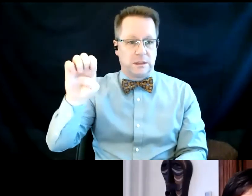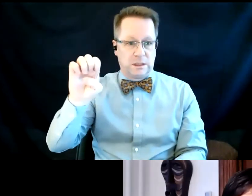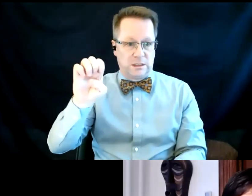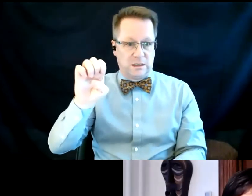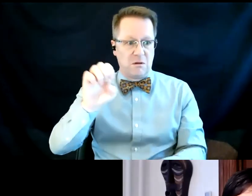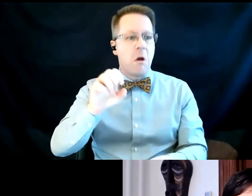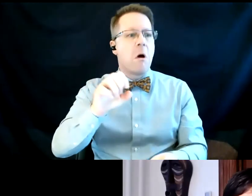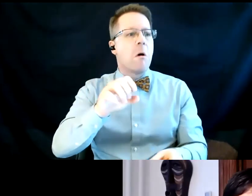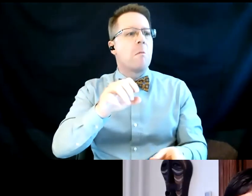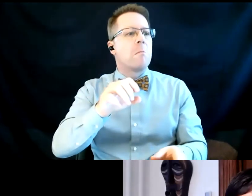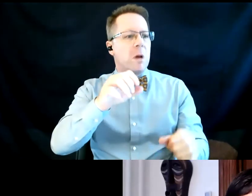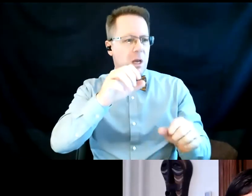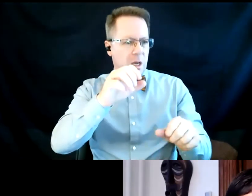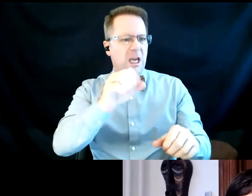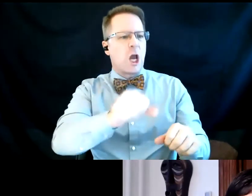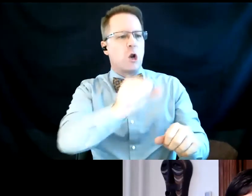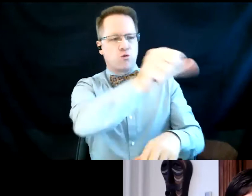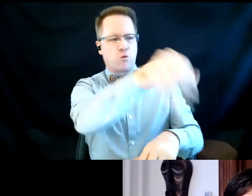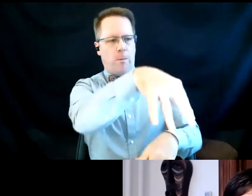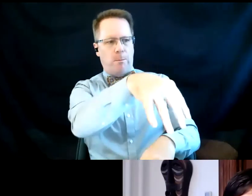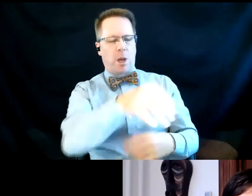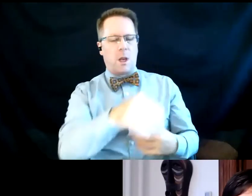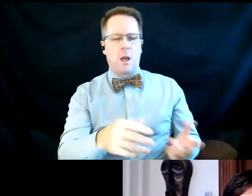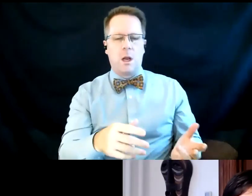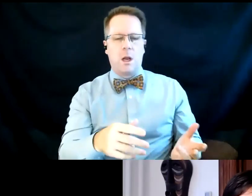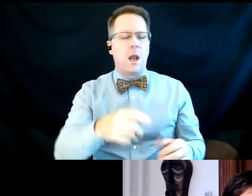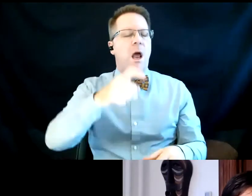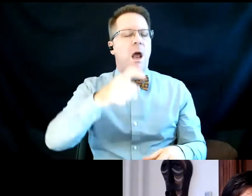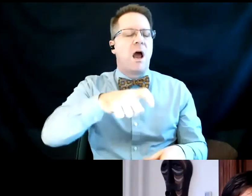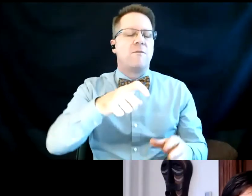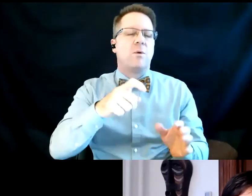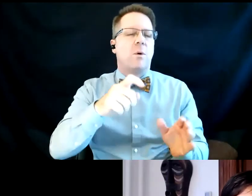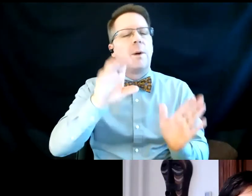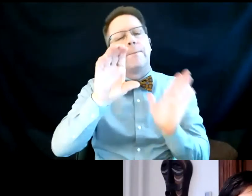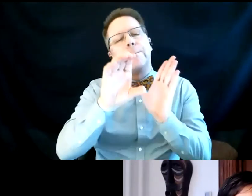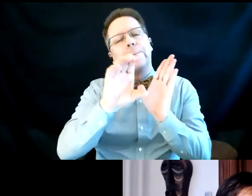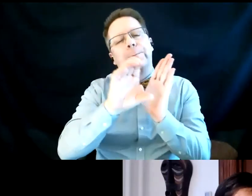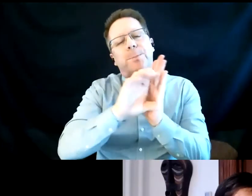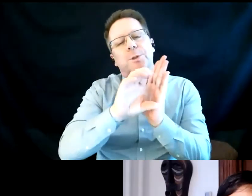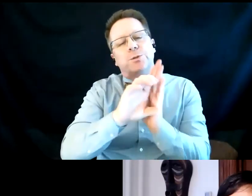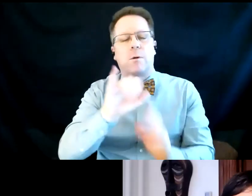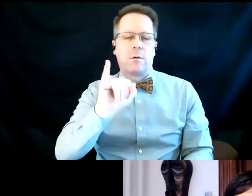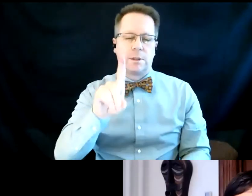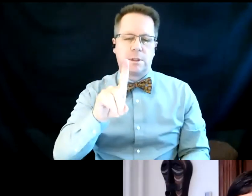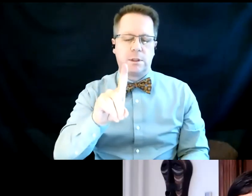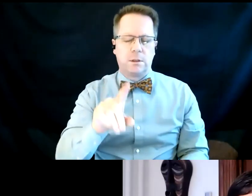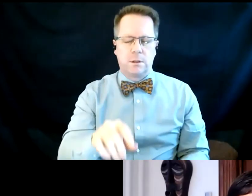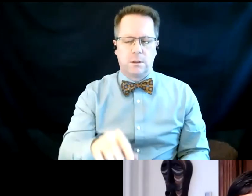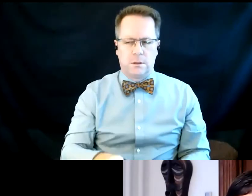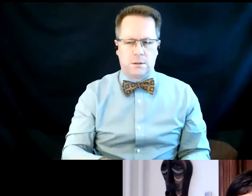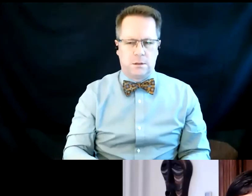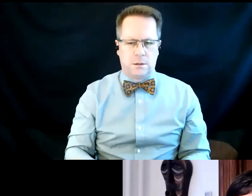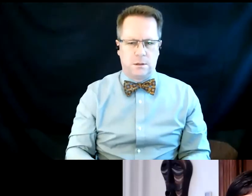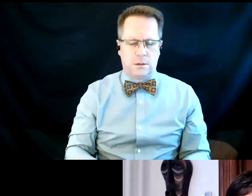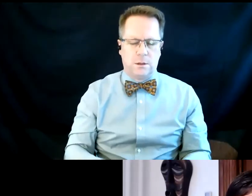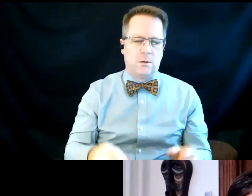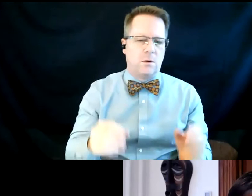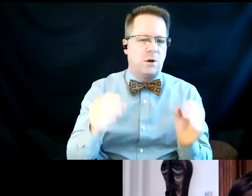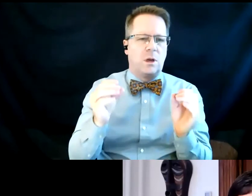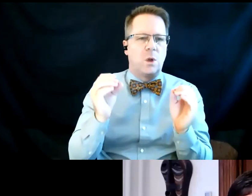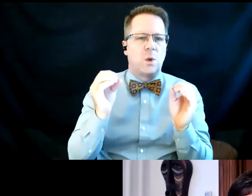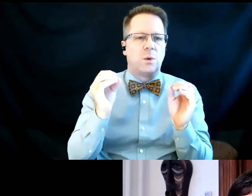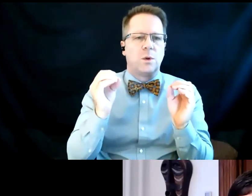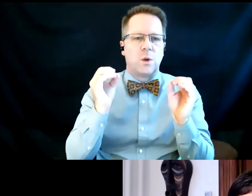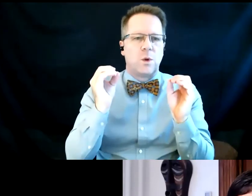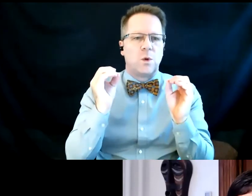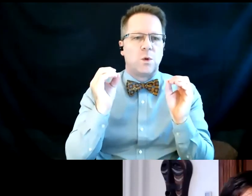see the person who's casting the ballot. A photo ID doesn't really do much, and to get rid of no excuse absentee voting in